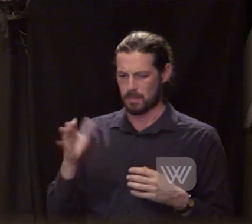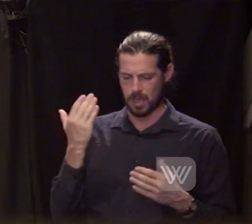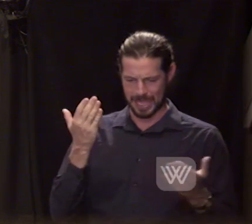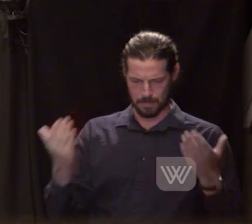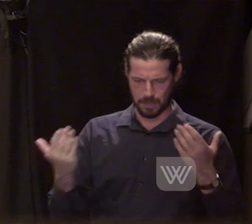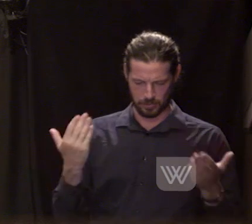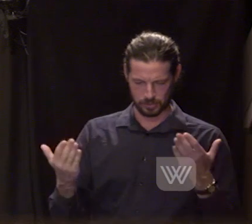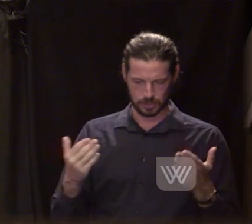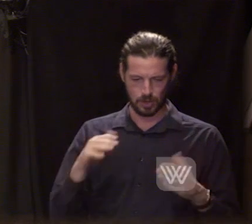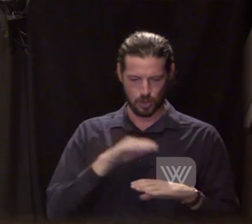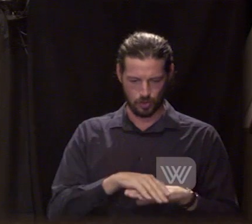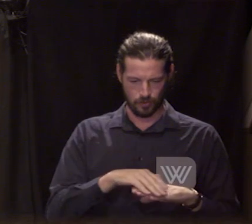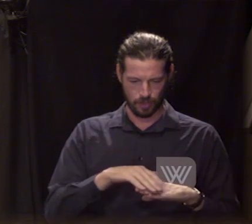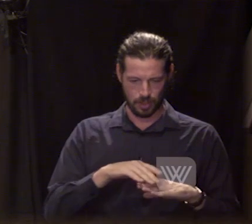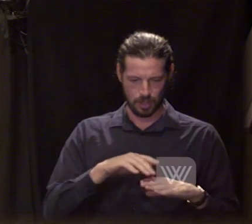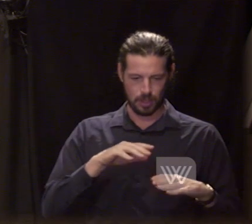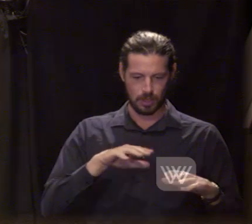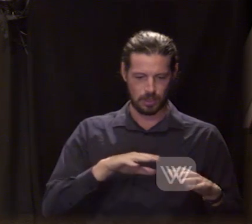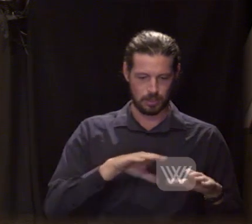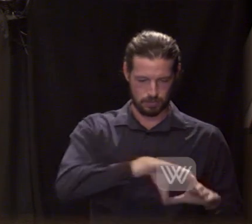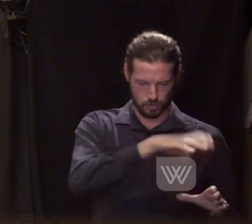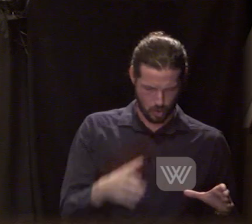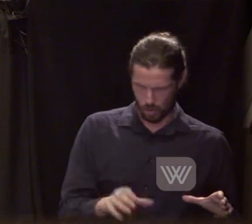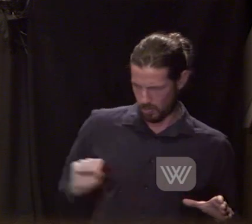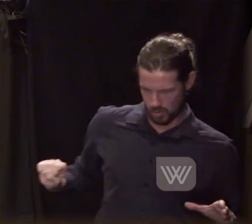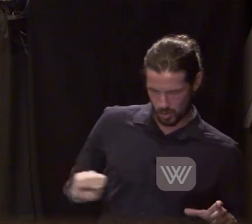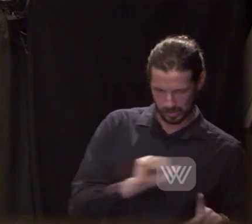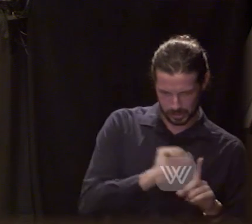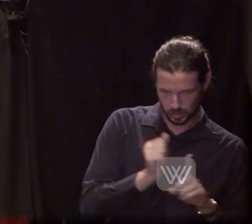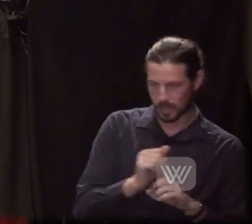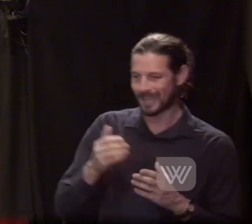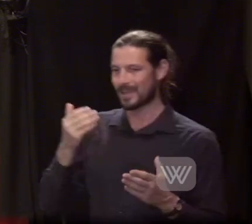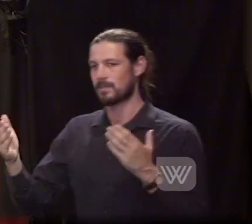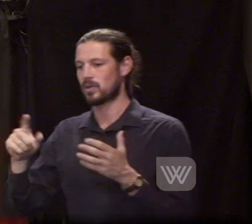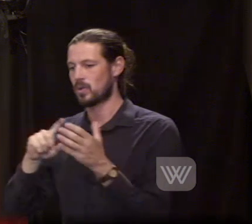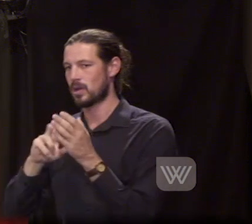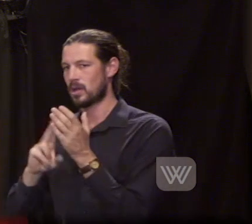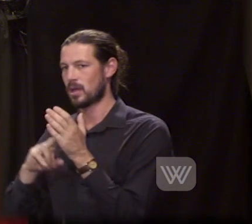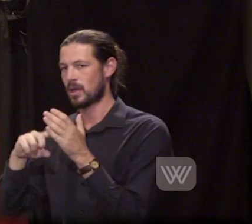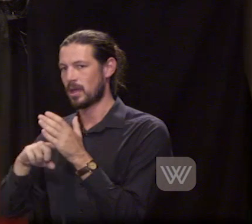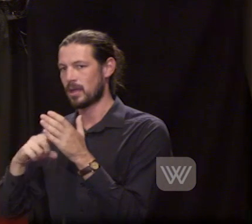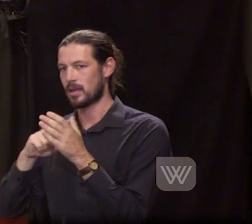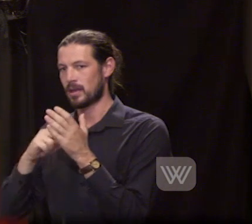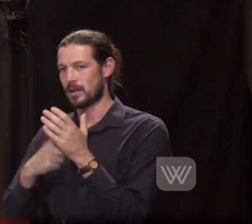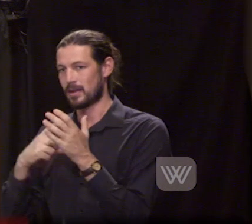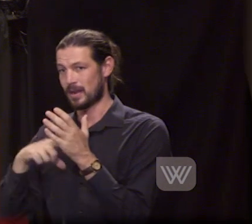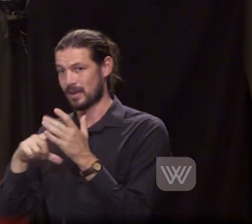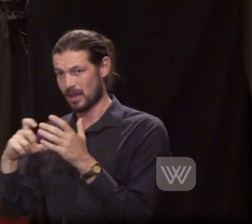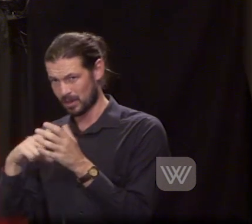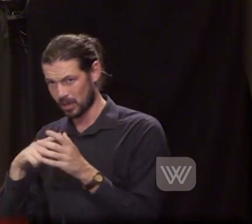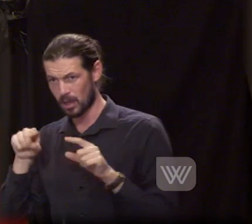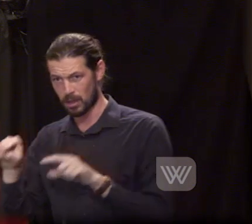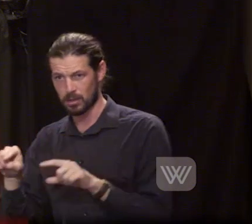being isolated in Antarctica compared to your situation? I don't know of the exact study